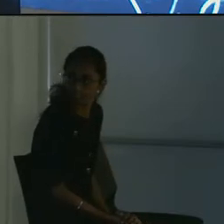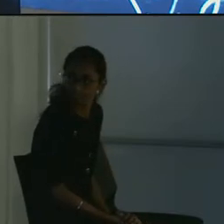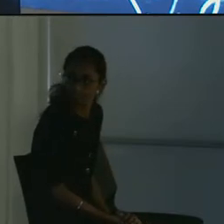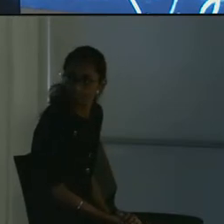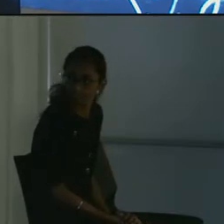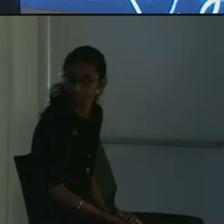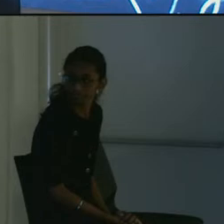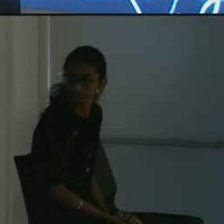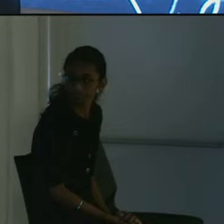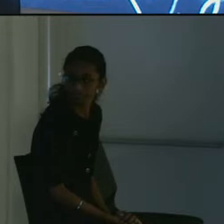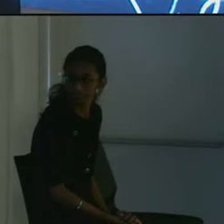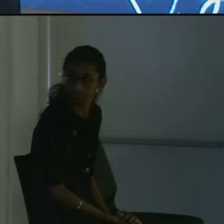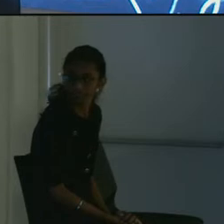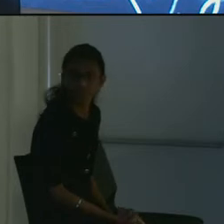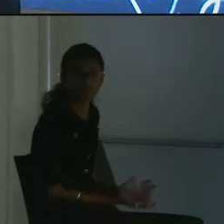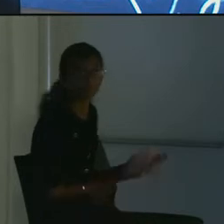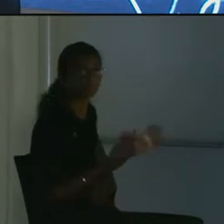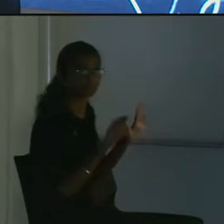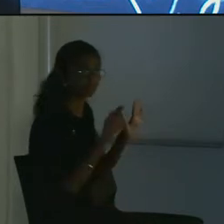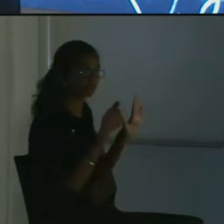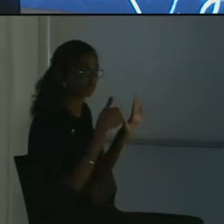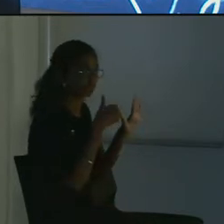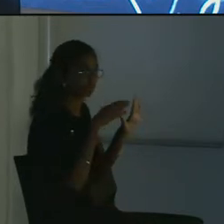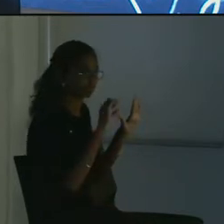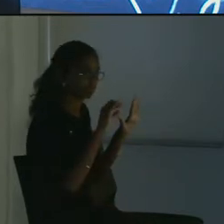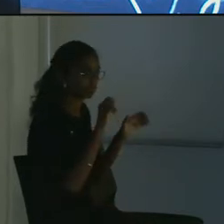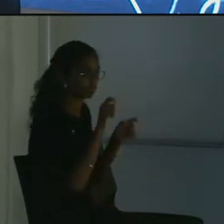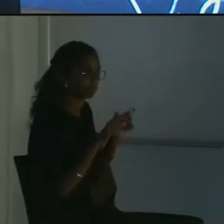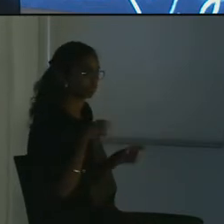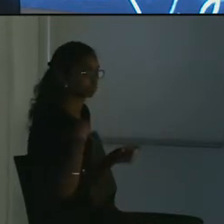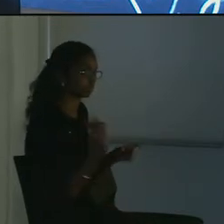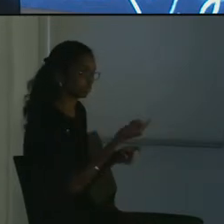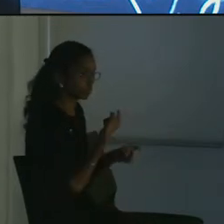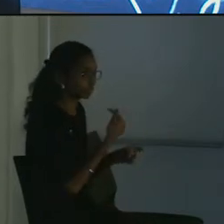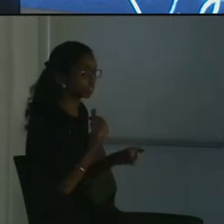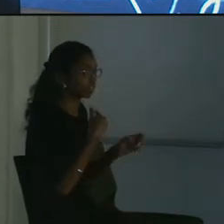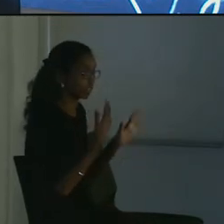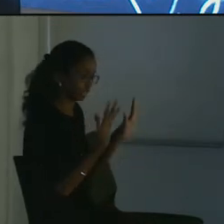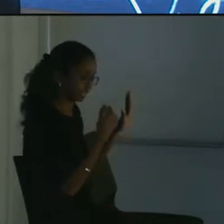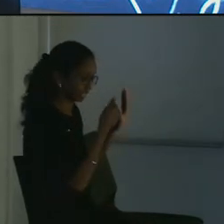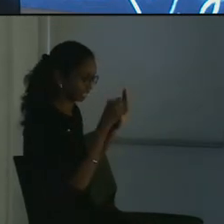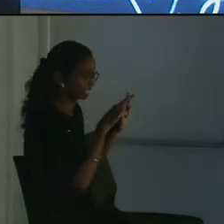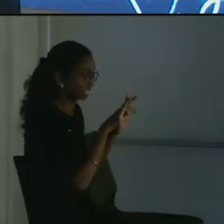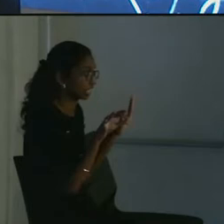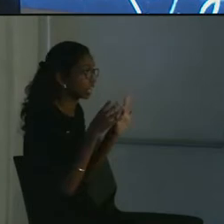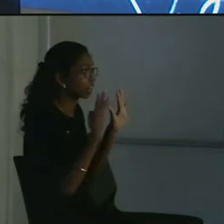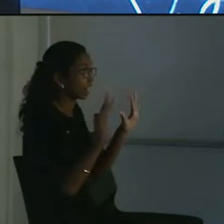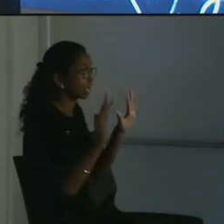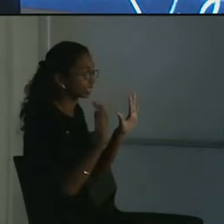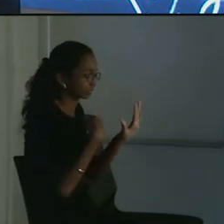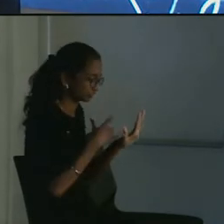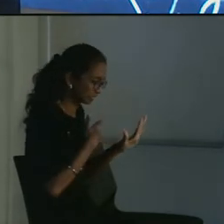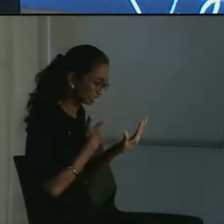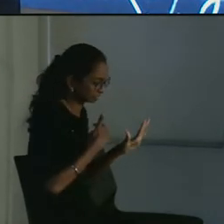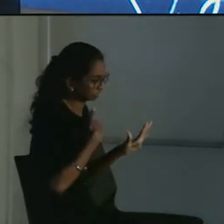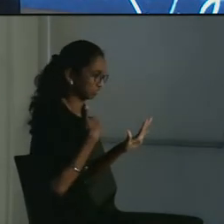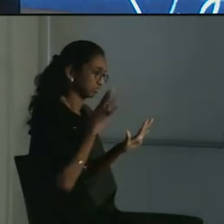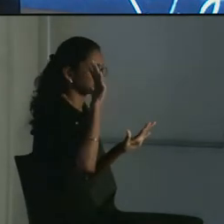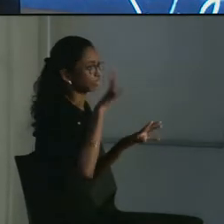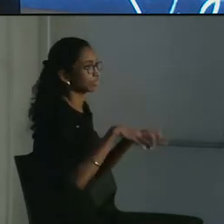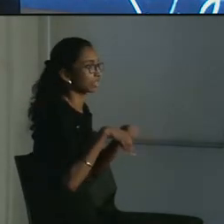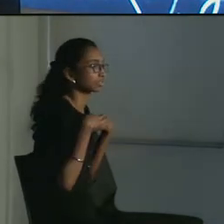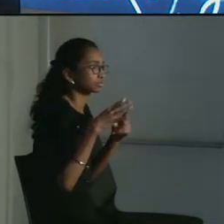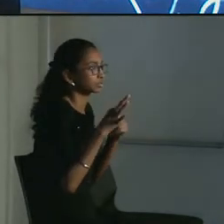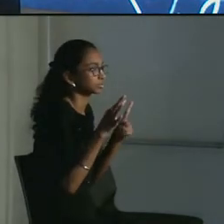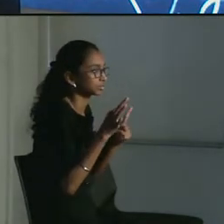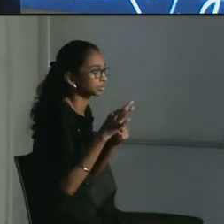So out of the 60 in this room, there were about 9 who were willing to take this up, 9 who felt ready to take this up. And the idea again was, can